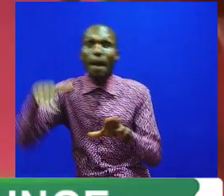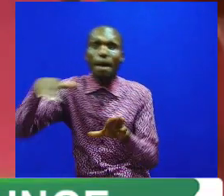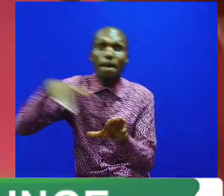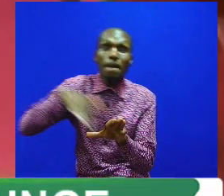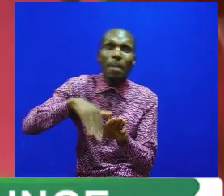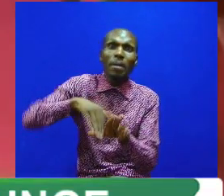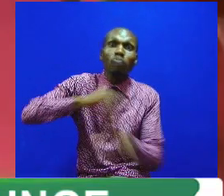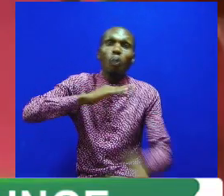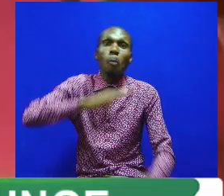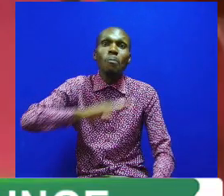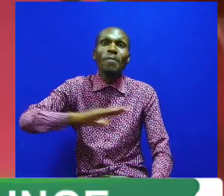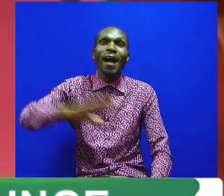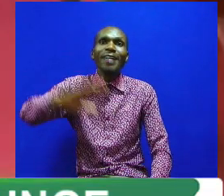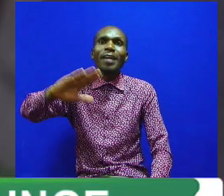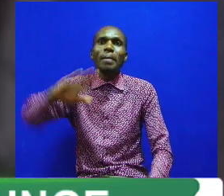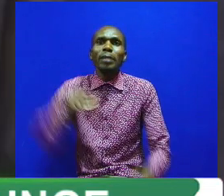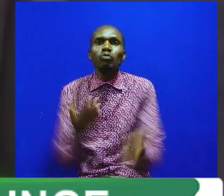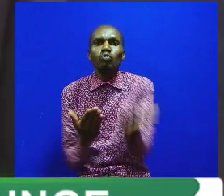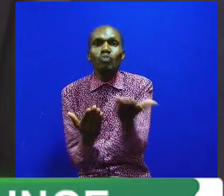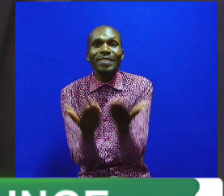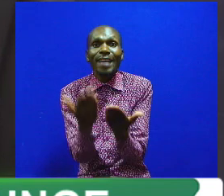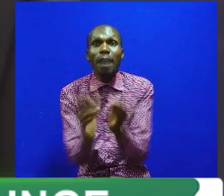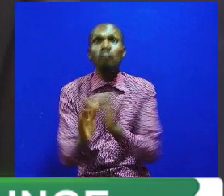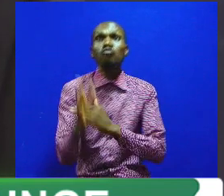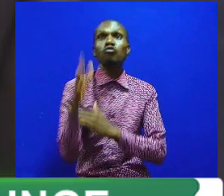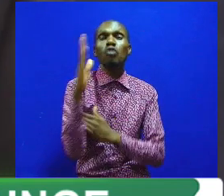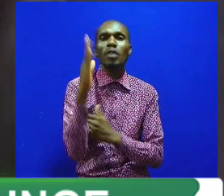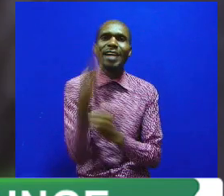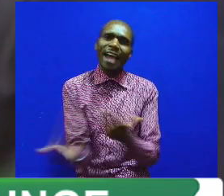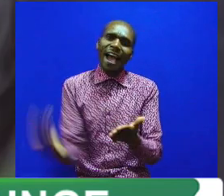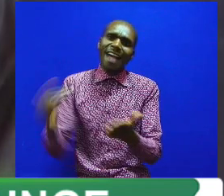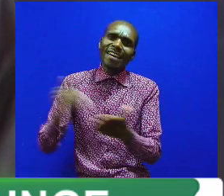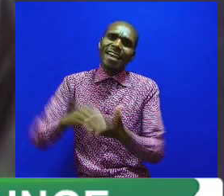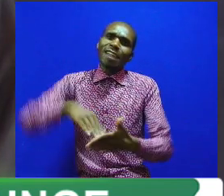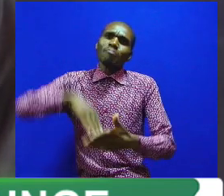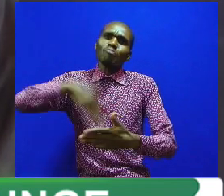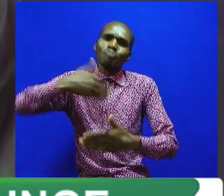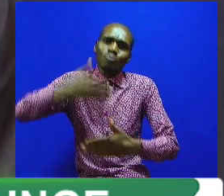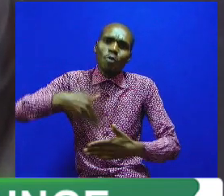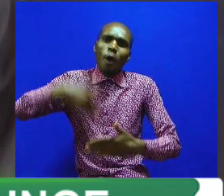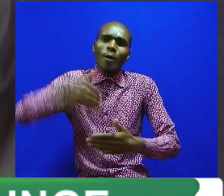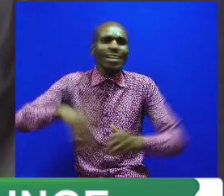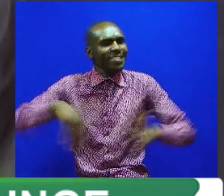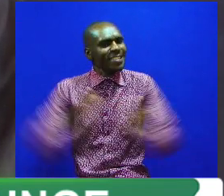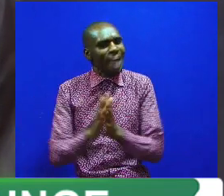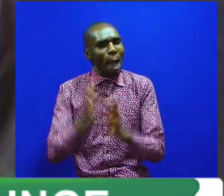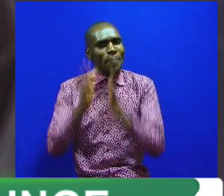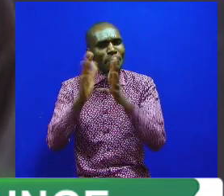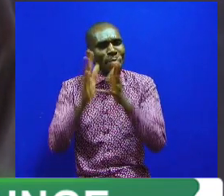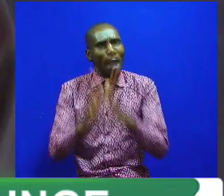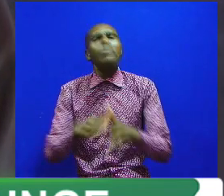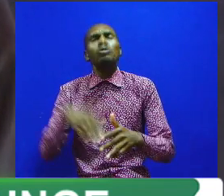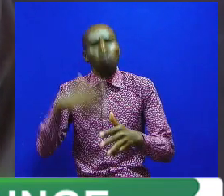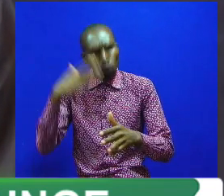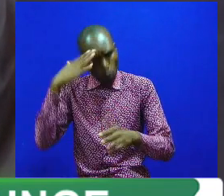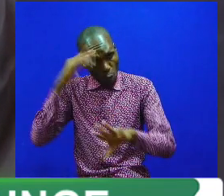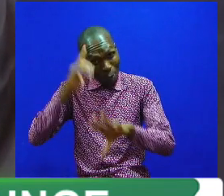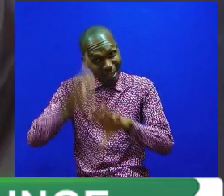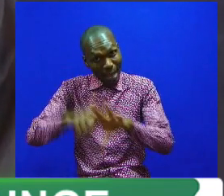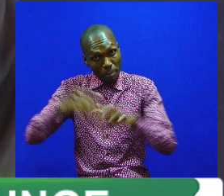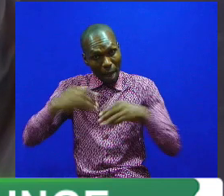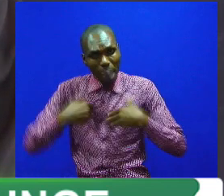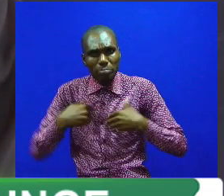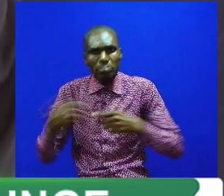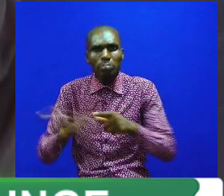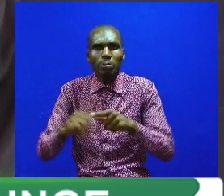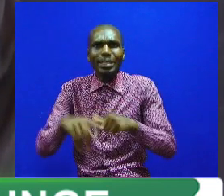chinsa choko motumekera omonene. It is always a pleasure to note that members of parliament have time to